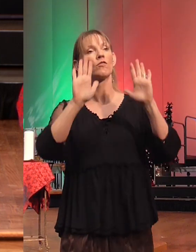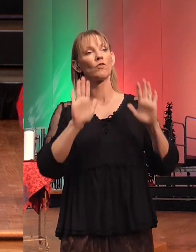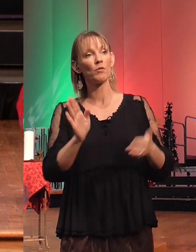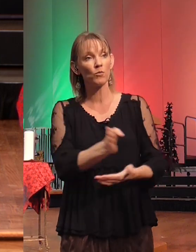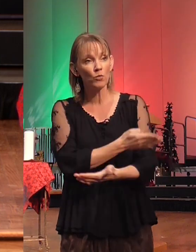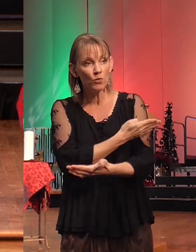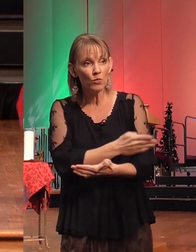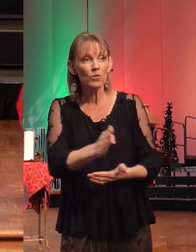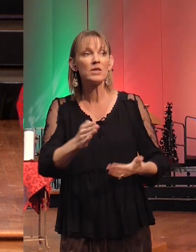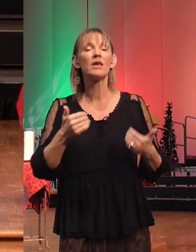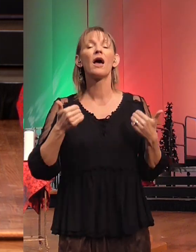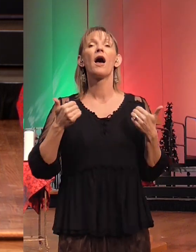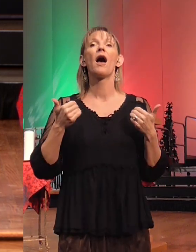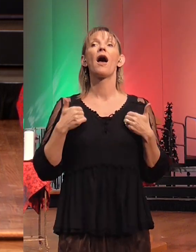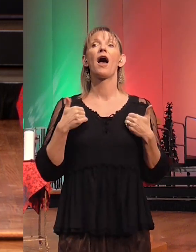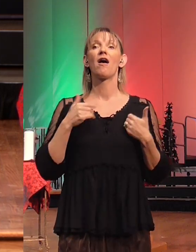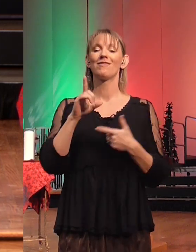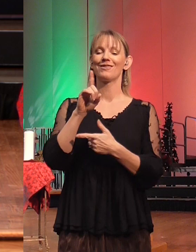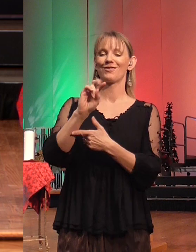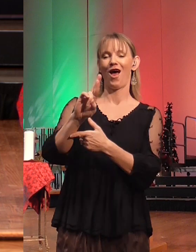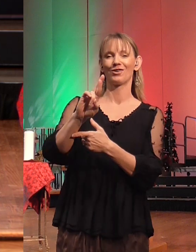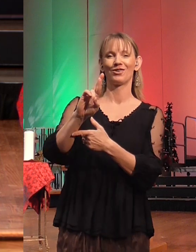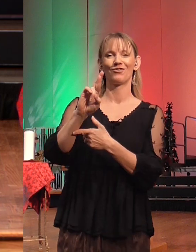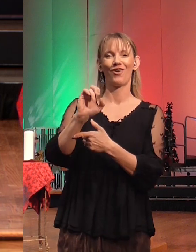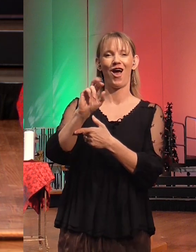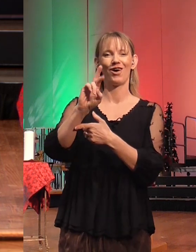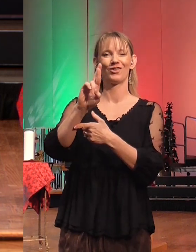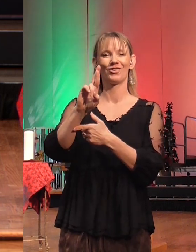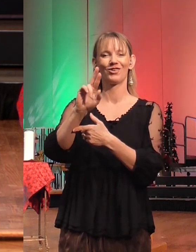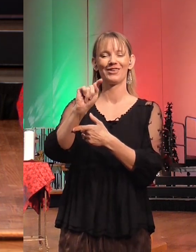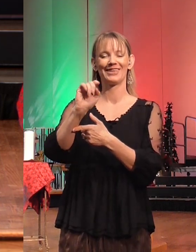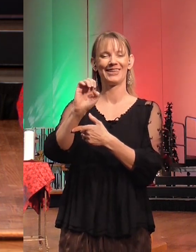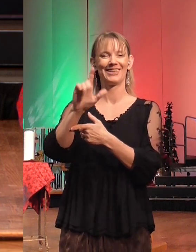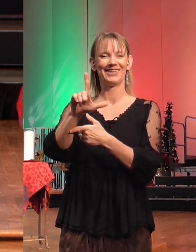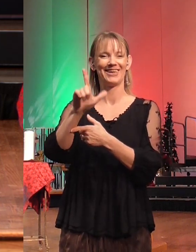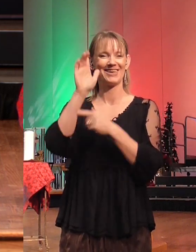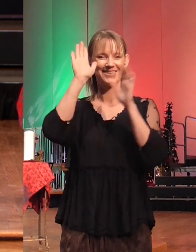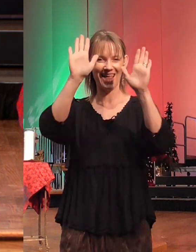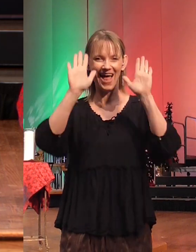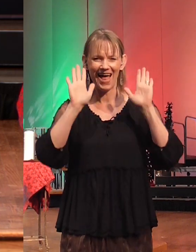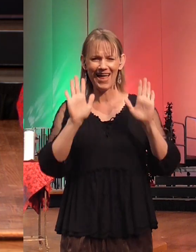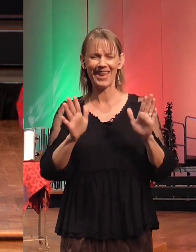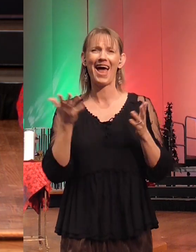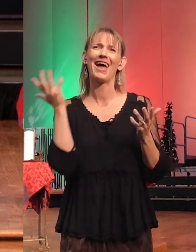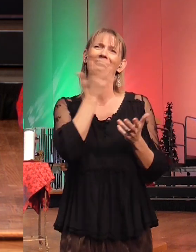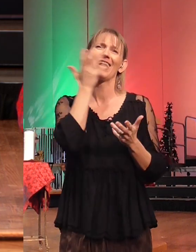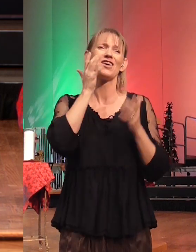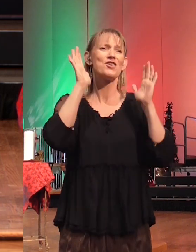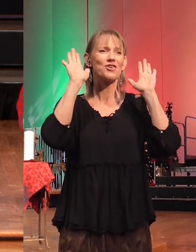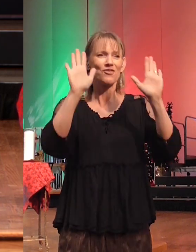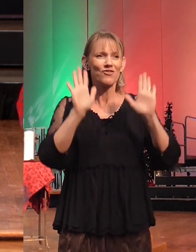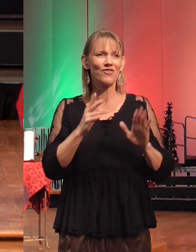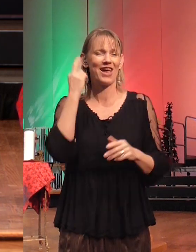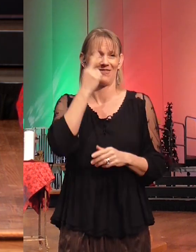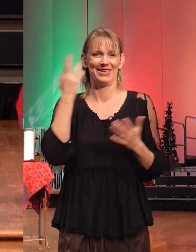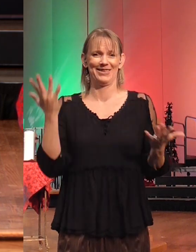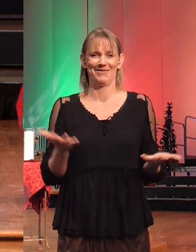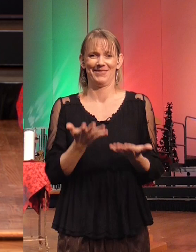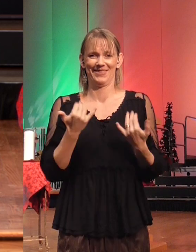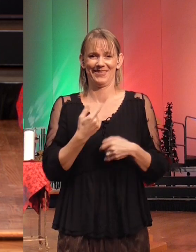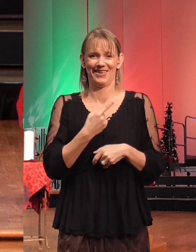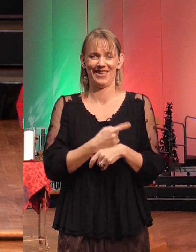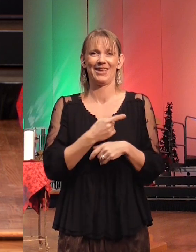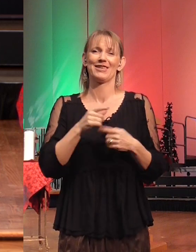music, and we've got a Dr. Roger Teel Sunday, so that's another good reason to be here. Very